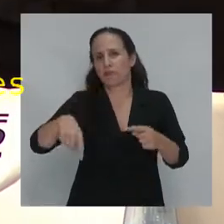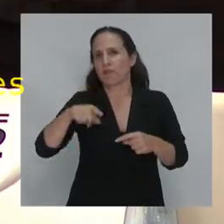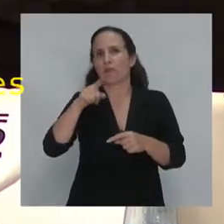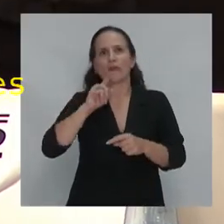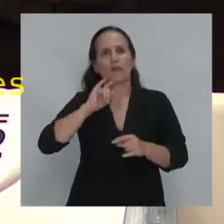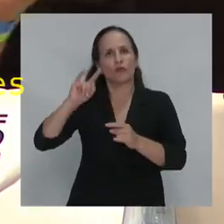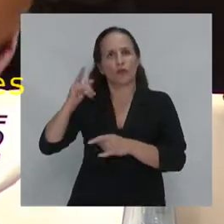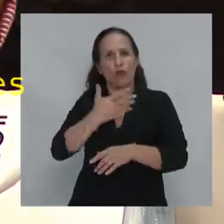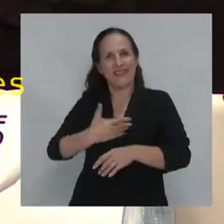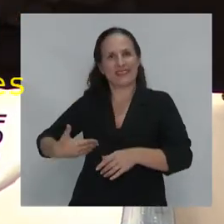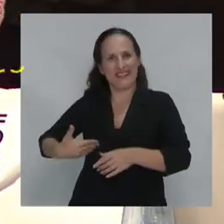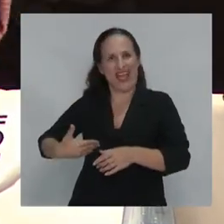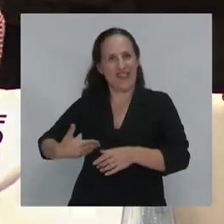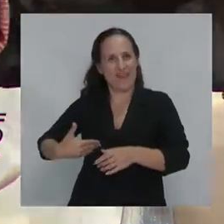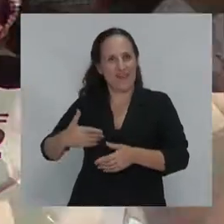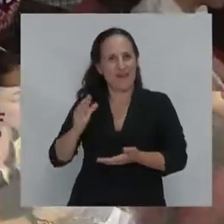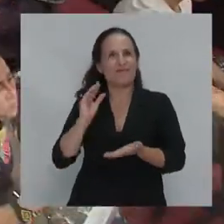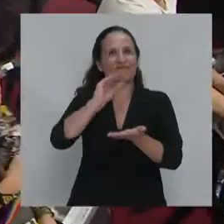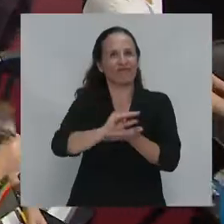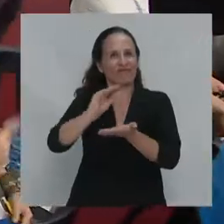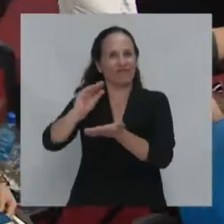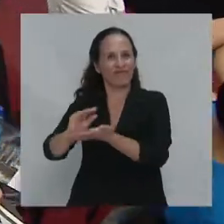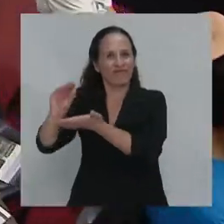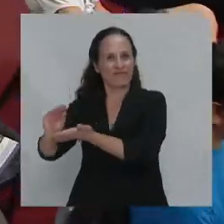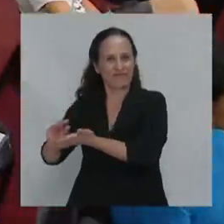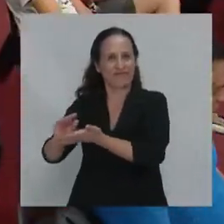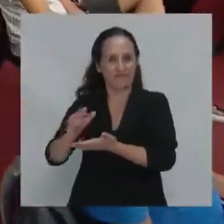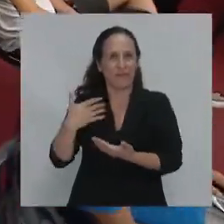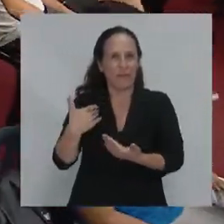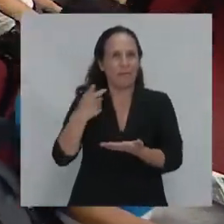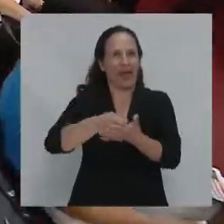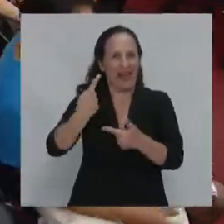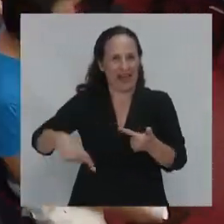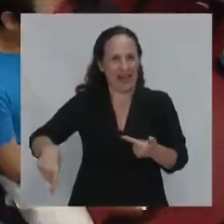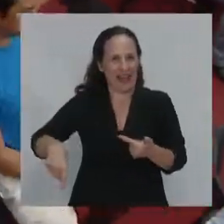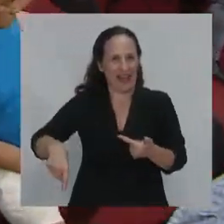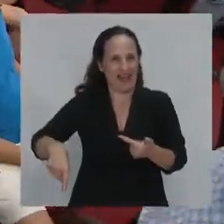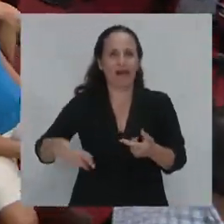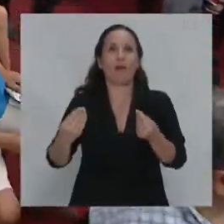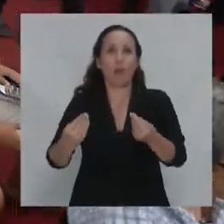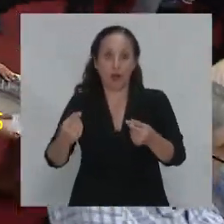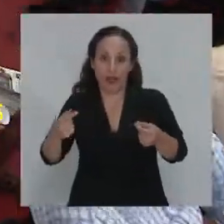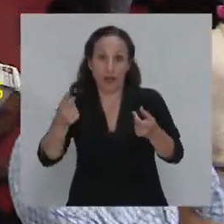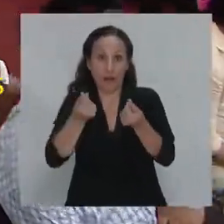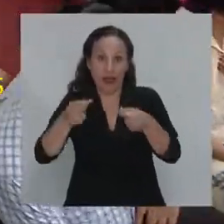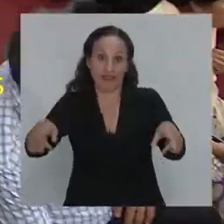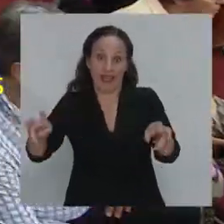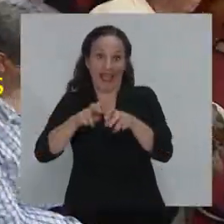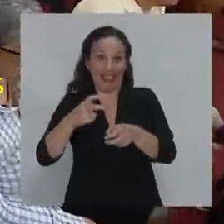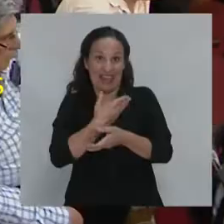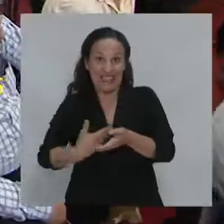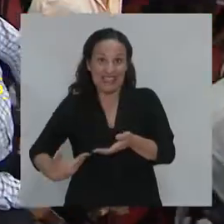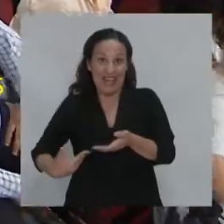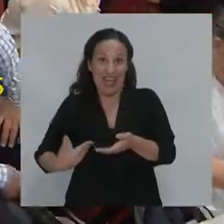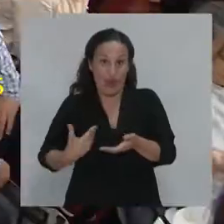it is a redistribution of income in among the working class but of course that doesn't mean that the working class